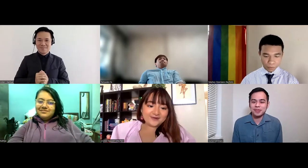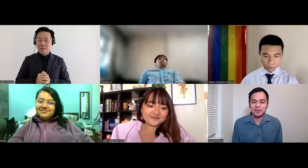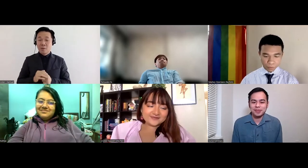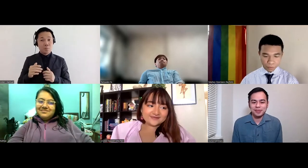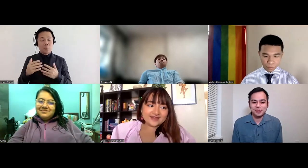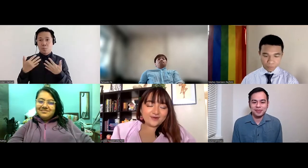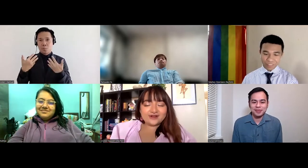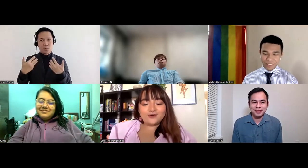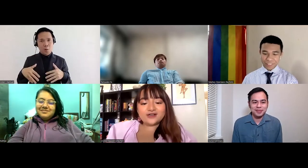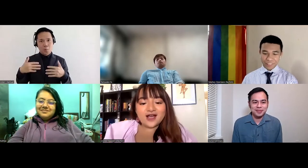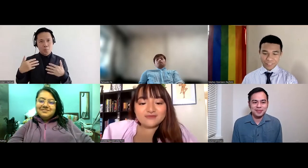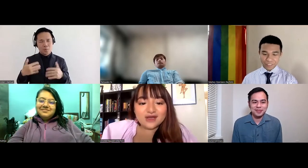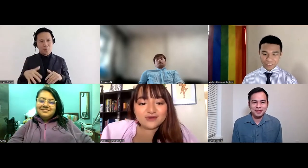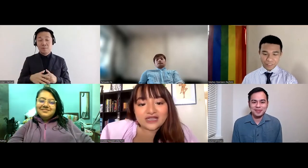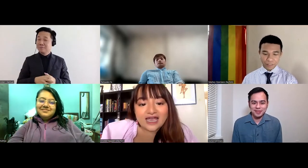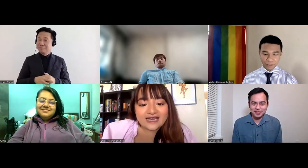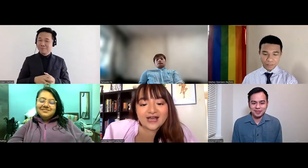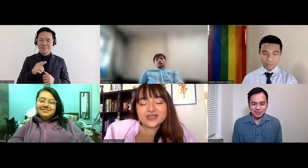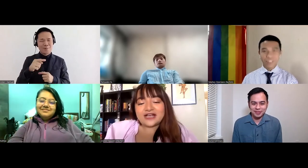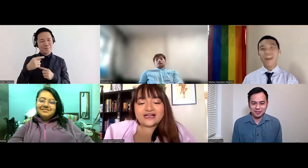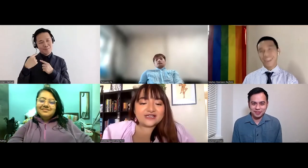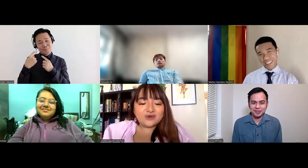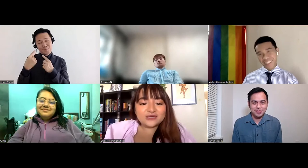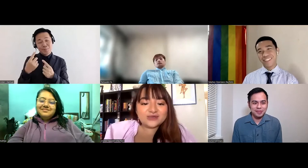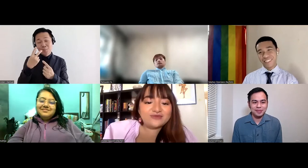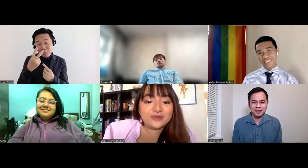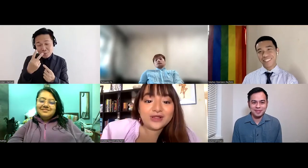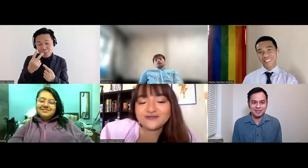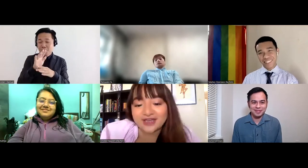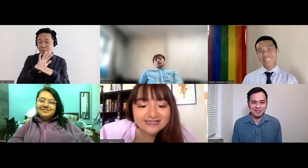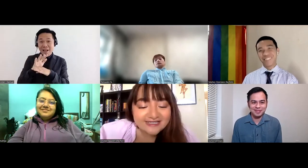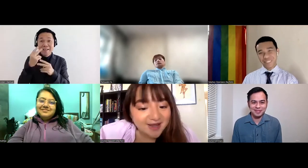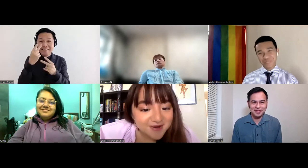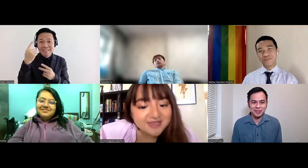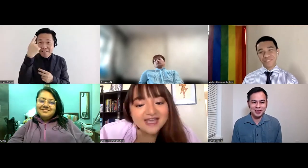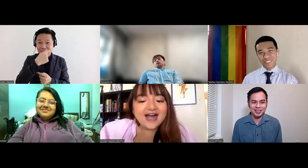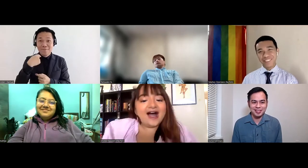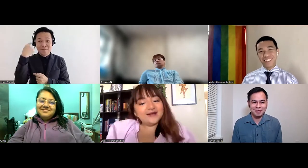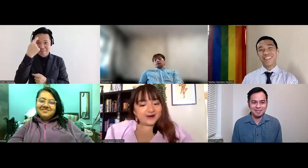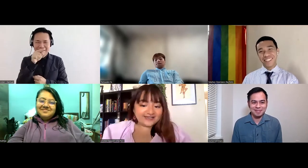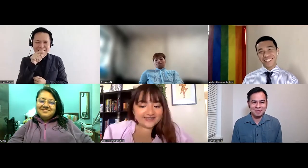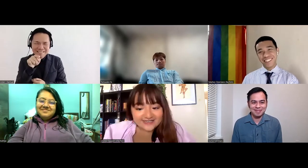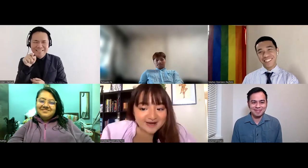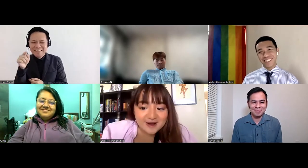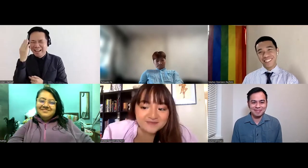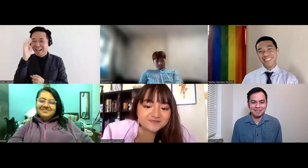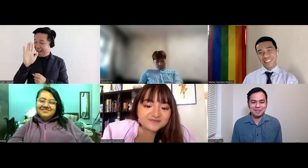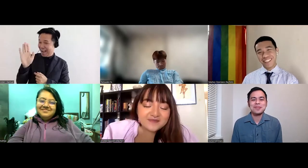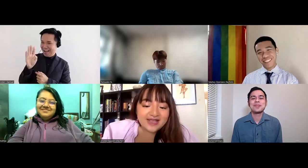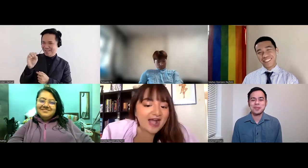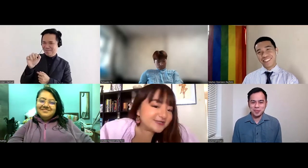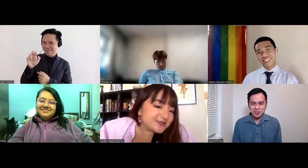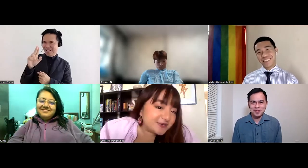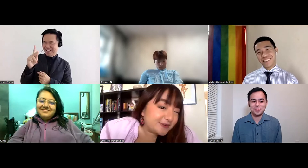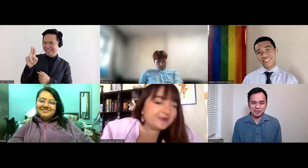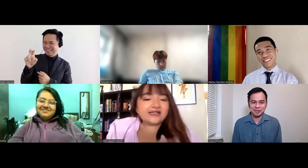Wow, what a walk down memory lane. I think I spot some familiar faces there. Hi, Marcus. May